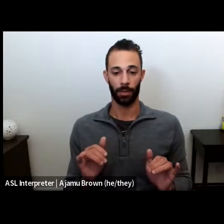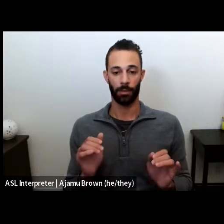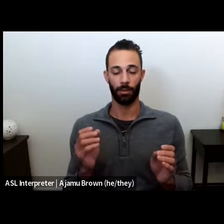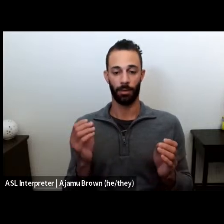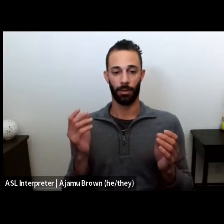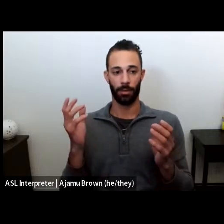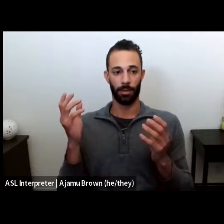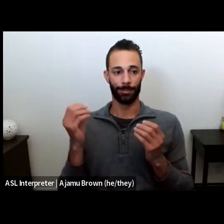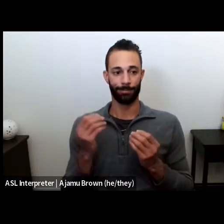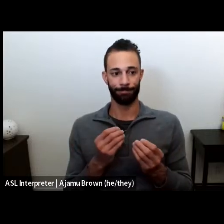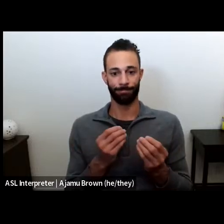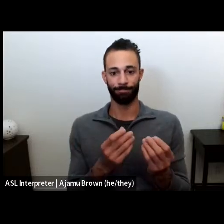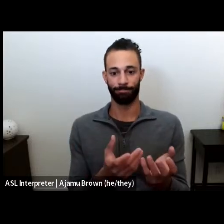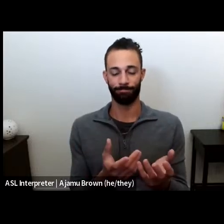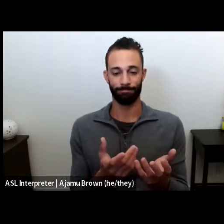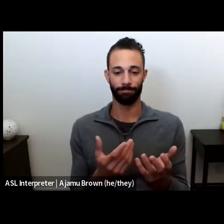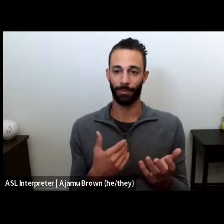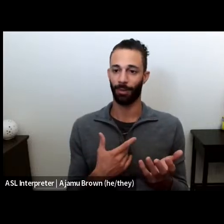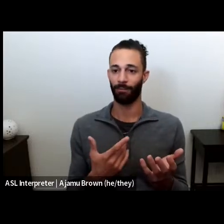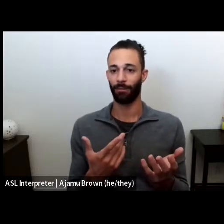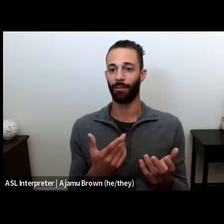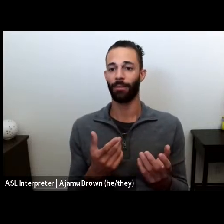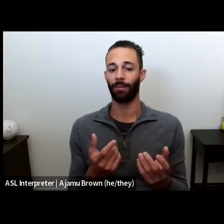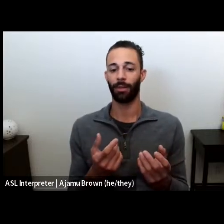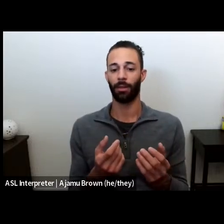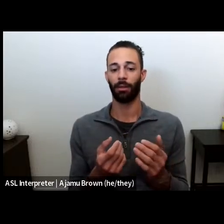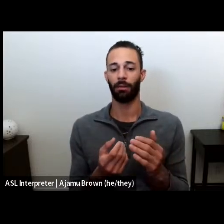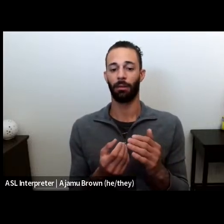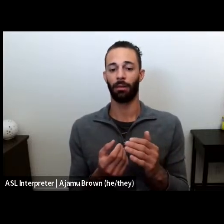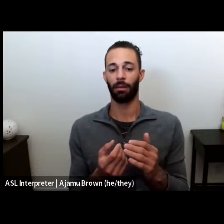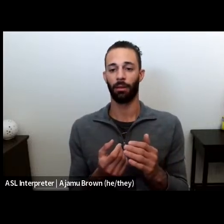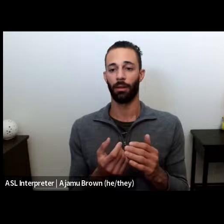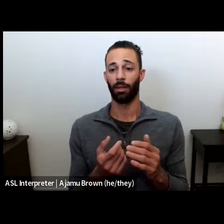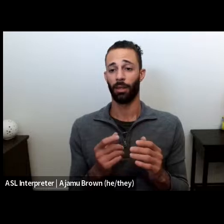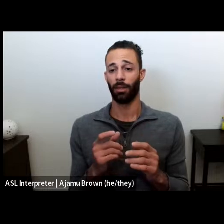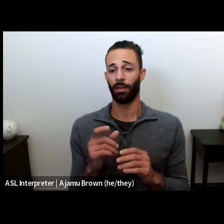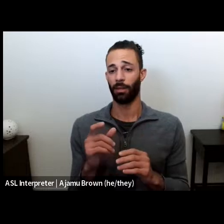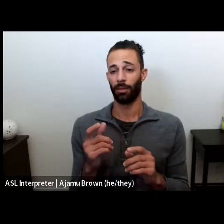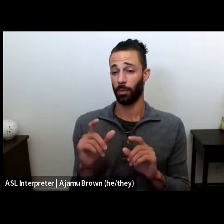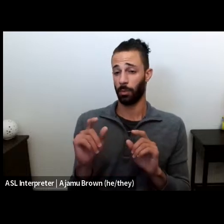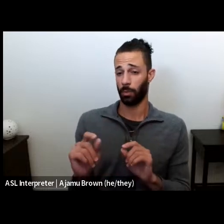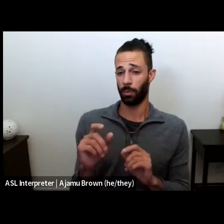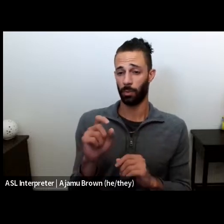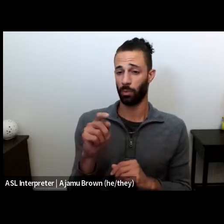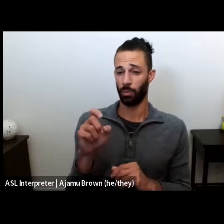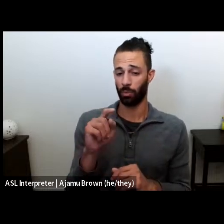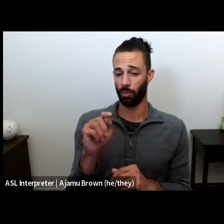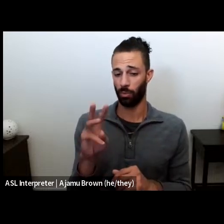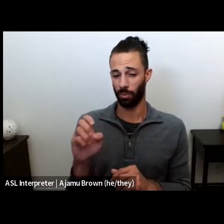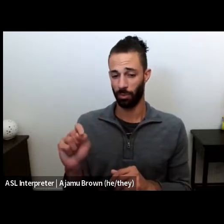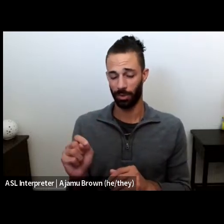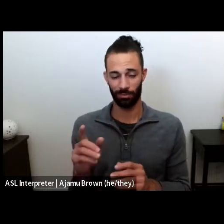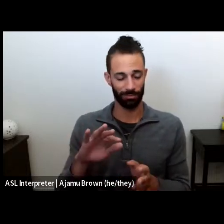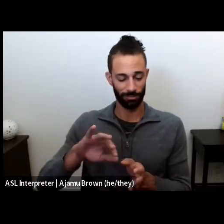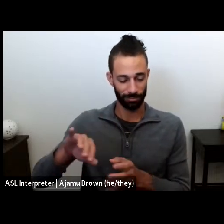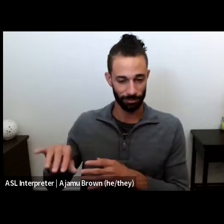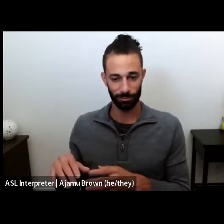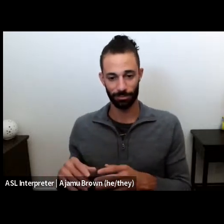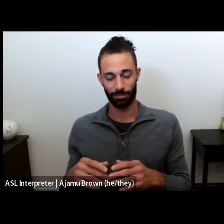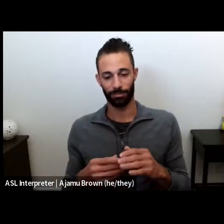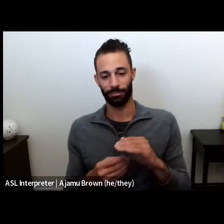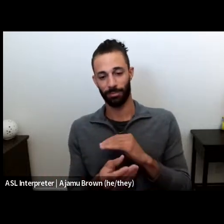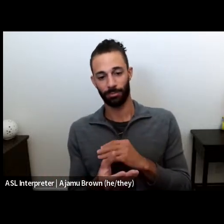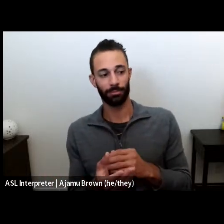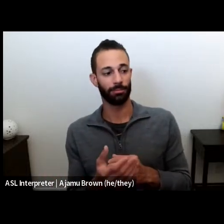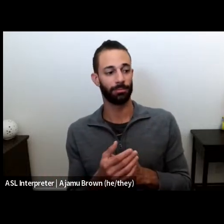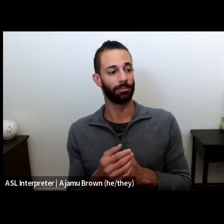little tweet, let's say. Ew, let's not tweet anymore. Um, I do not live in your walls,